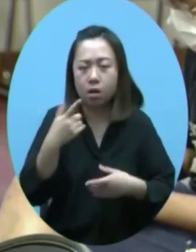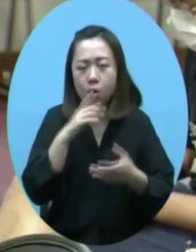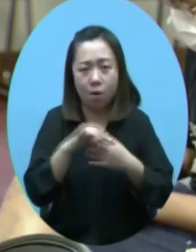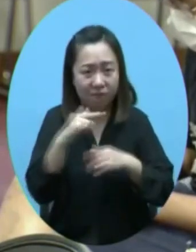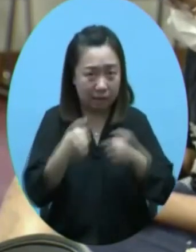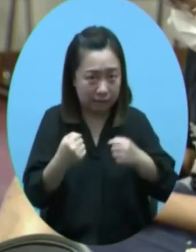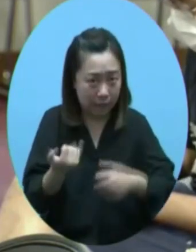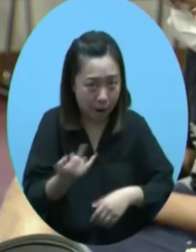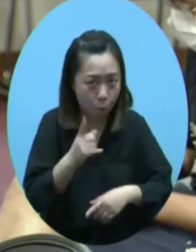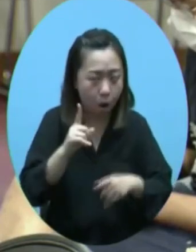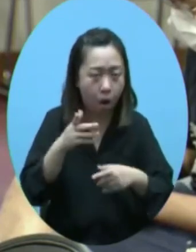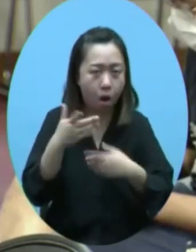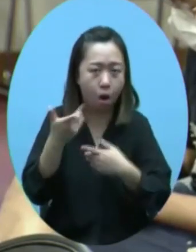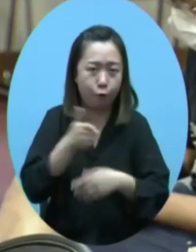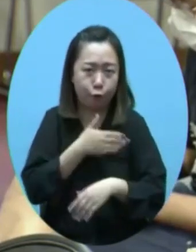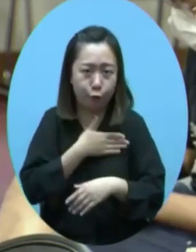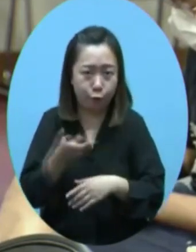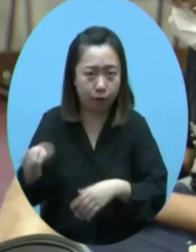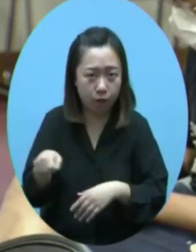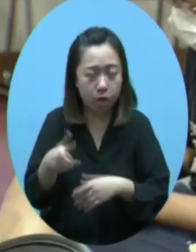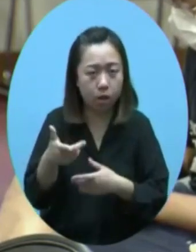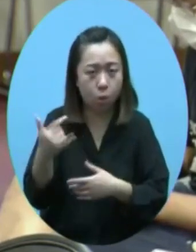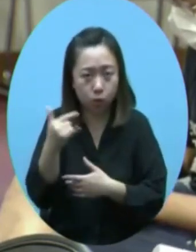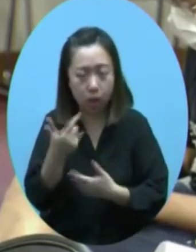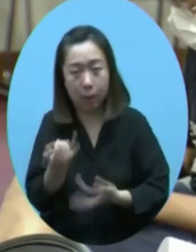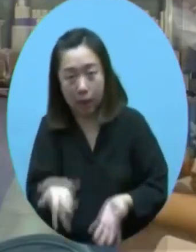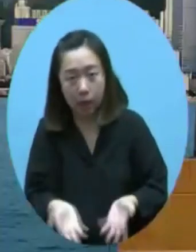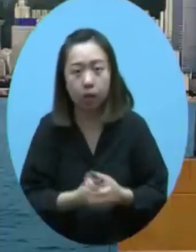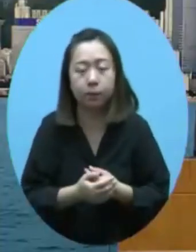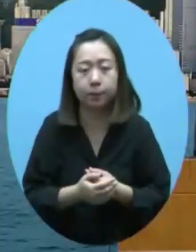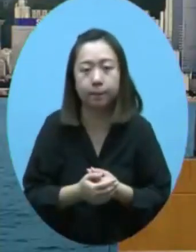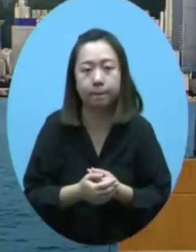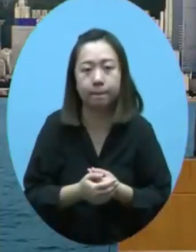and are they all pilots or as sea crew?